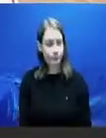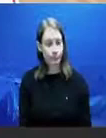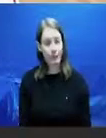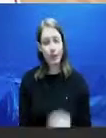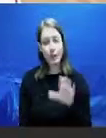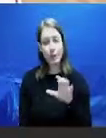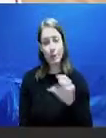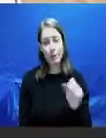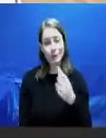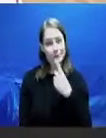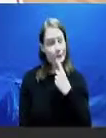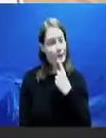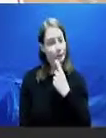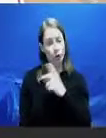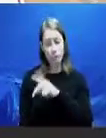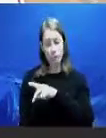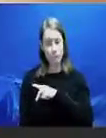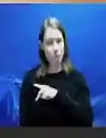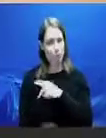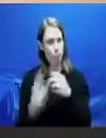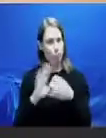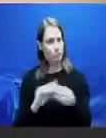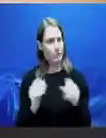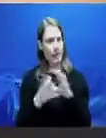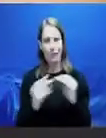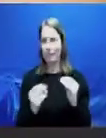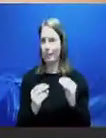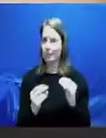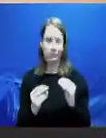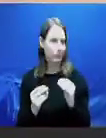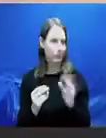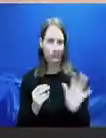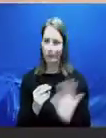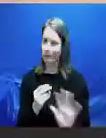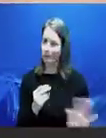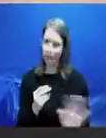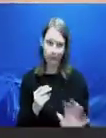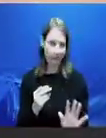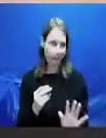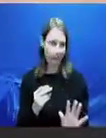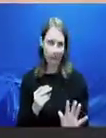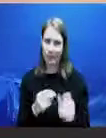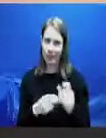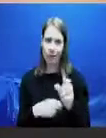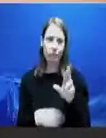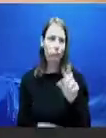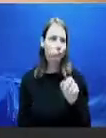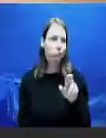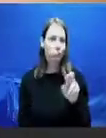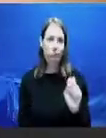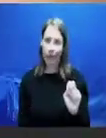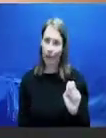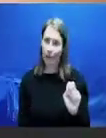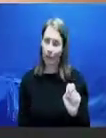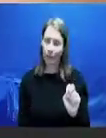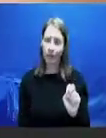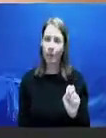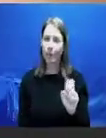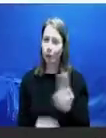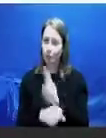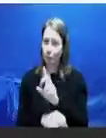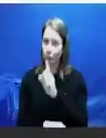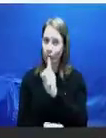writing rarely used in college or on the job. The Common Core suggests that writing in 8th grade be about 35% expository